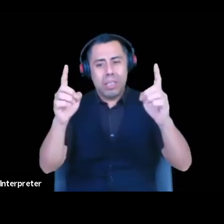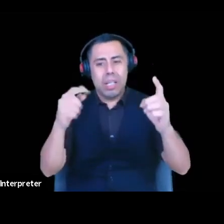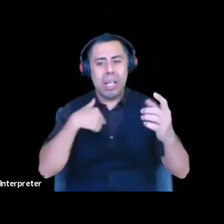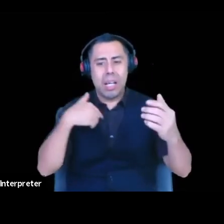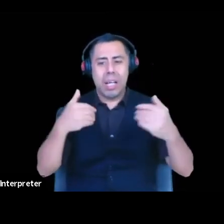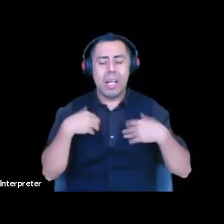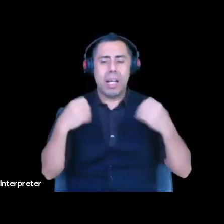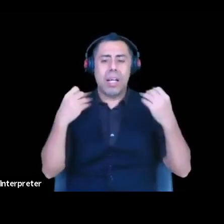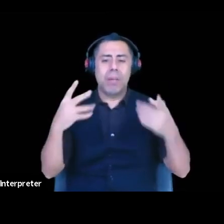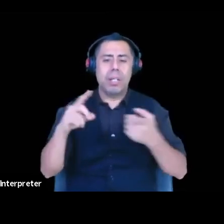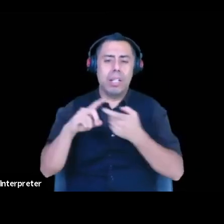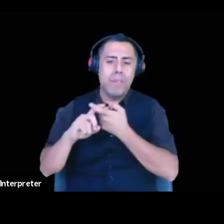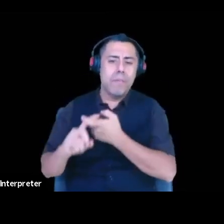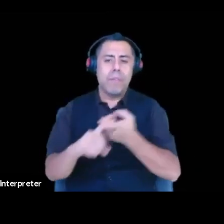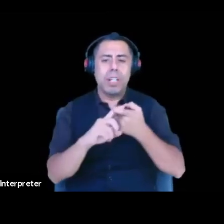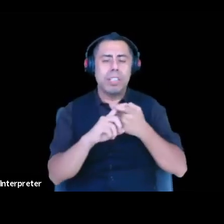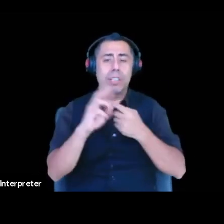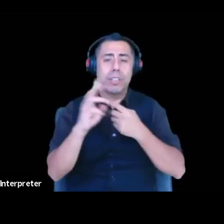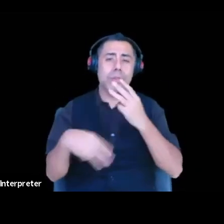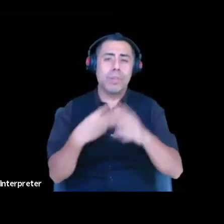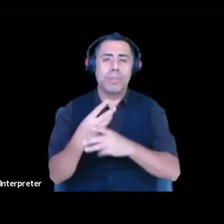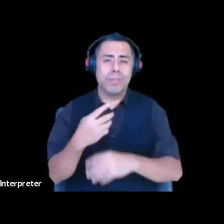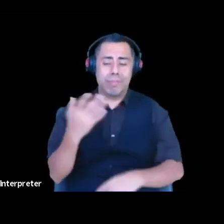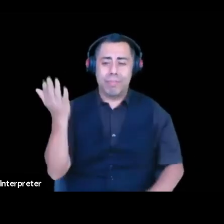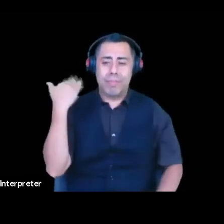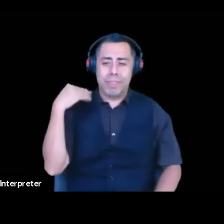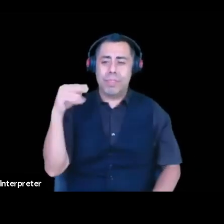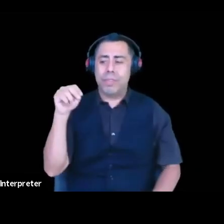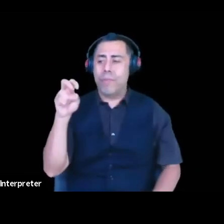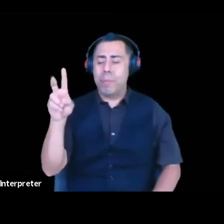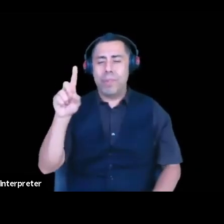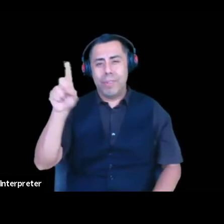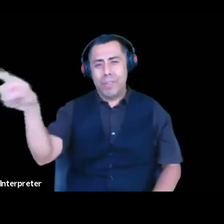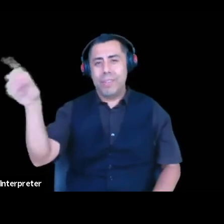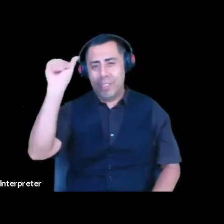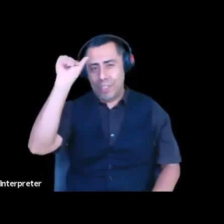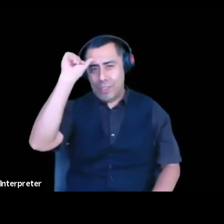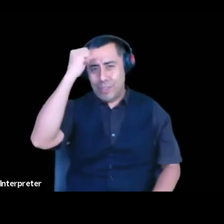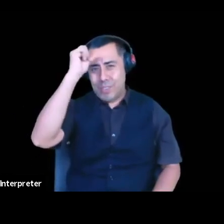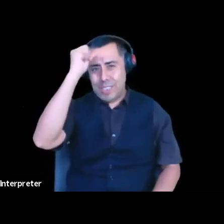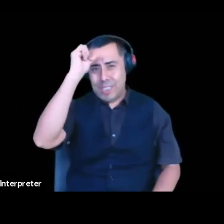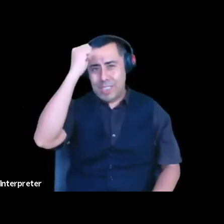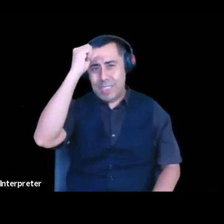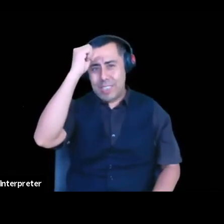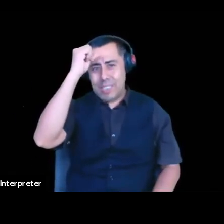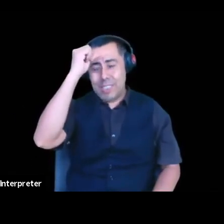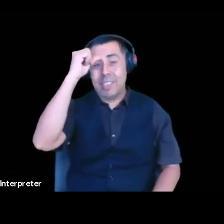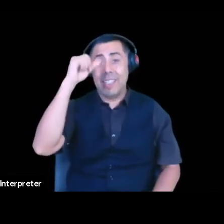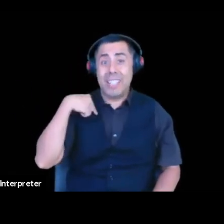went to India last November. We actually discussed the word Indian